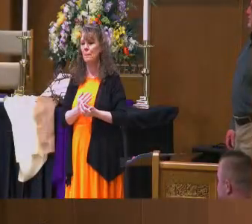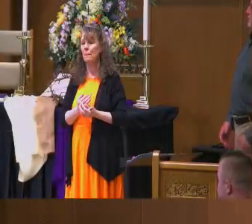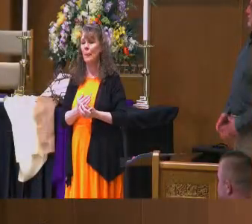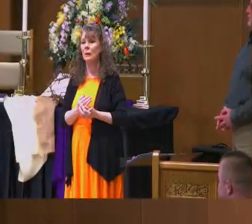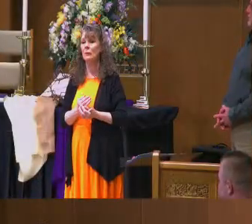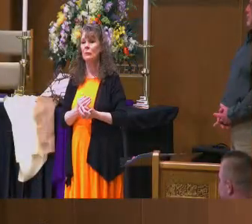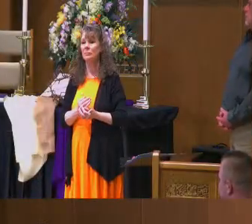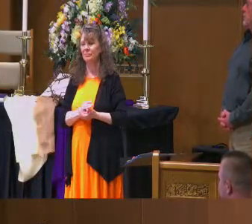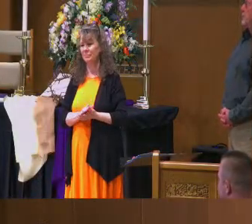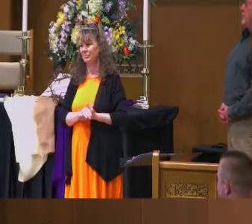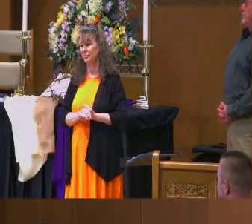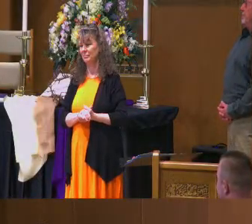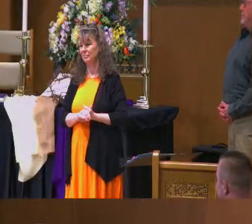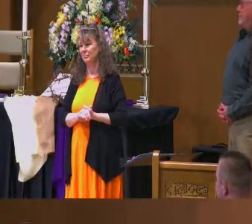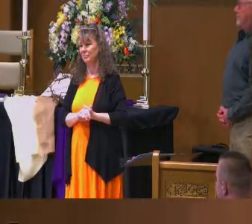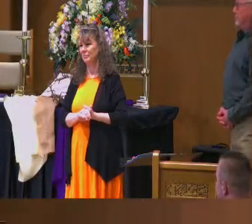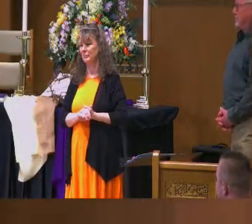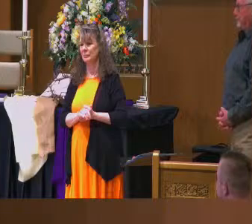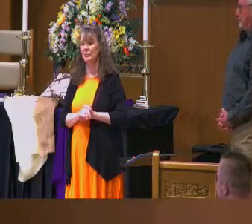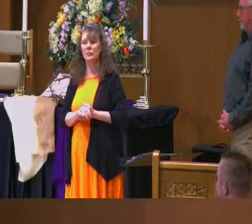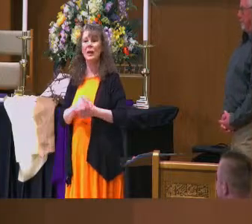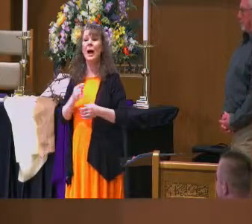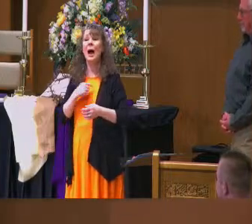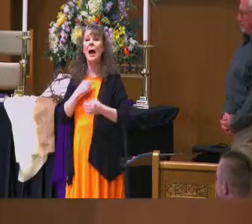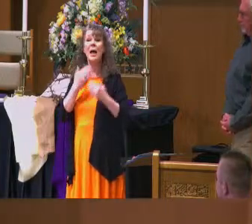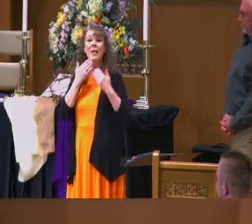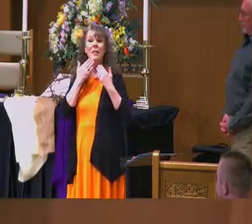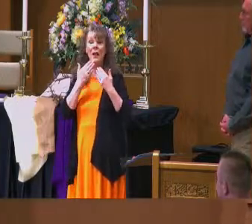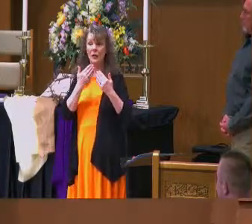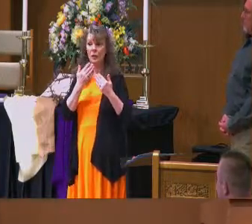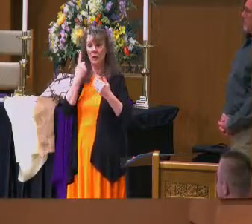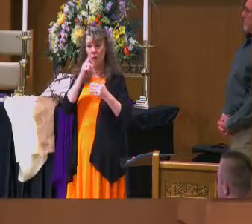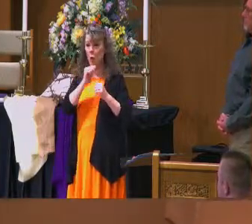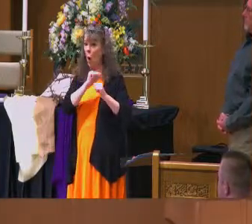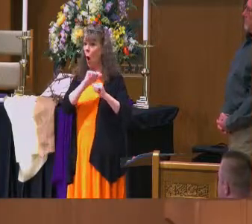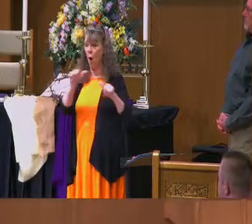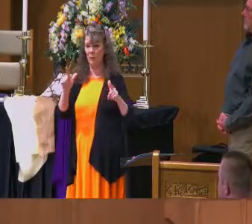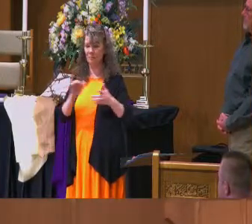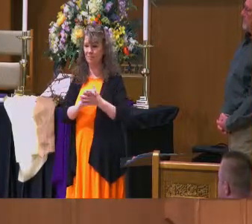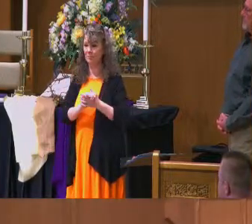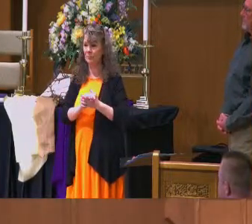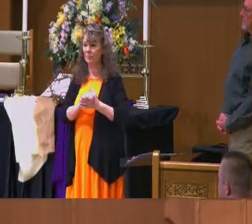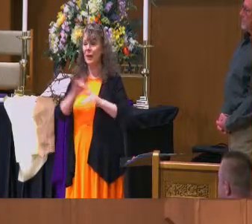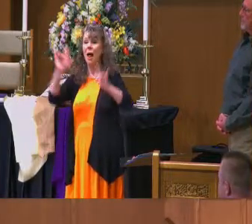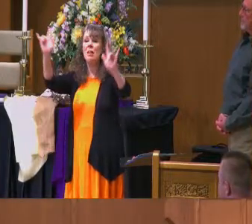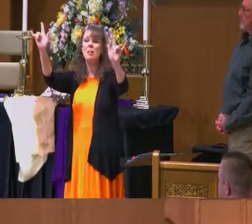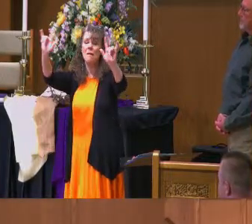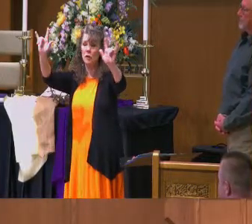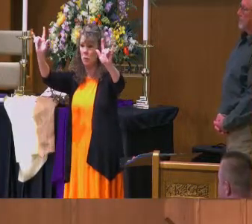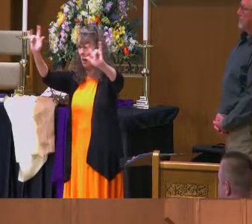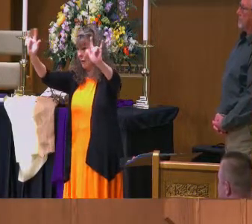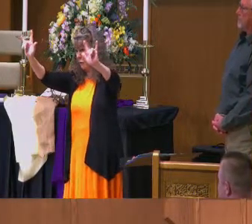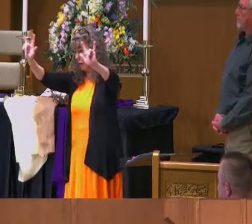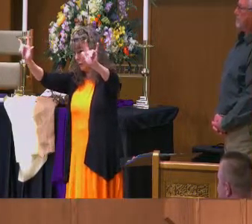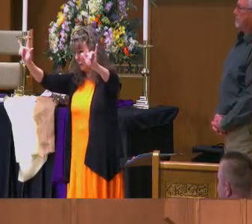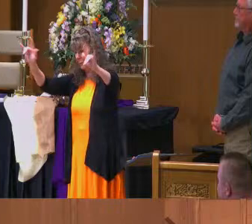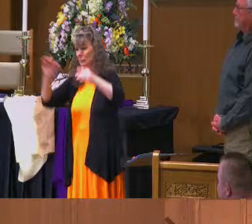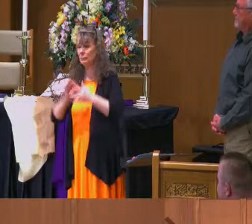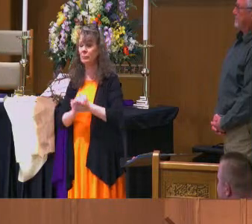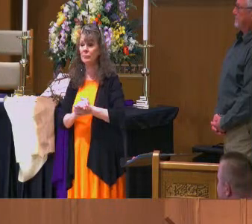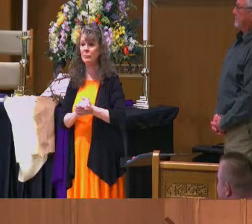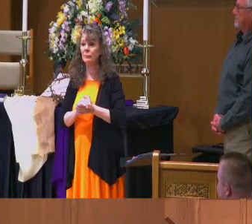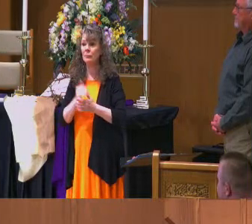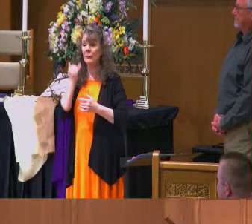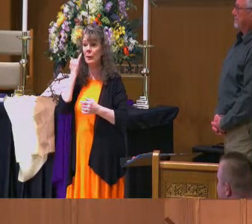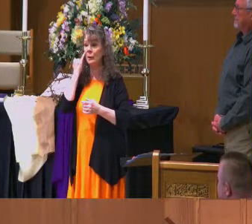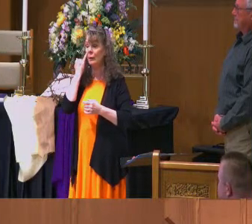Thank all of you, not just for today, but I thank you for all of it. I love you, I love you, I love you. If I